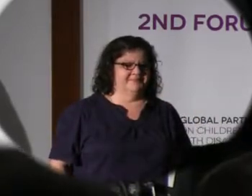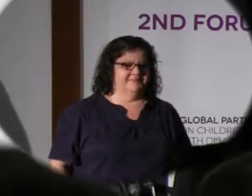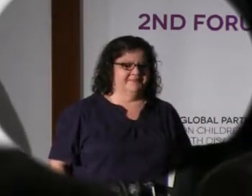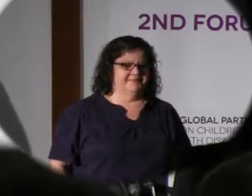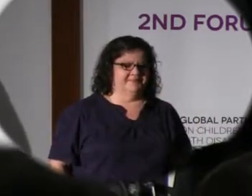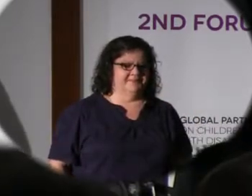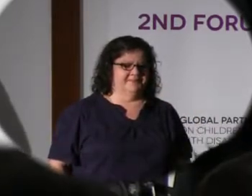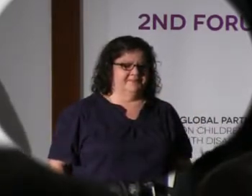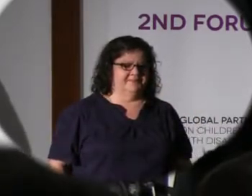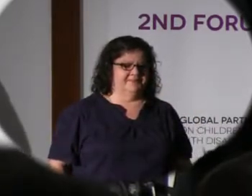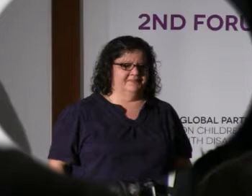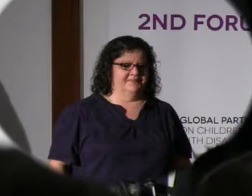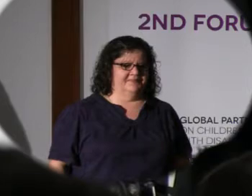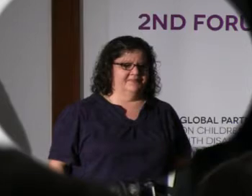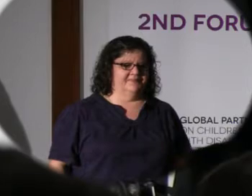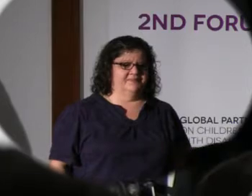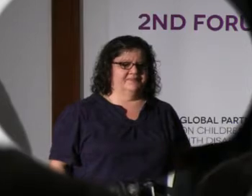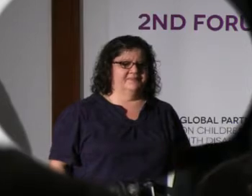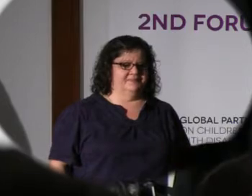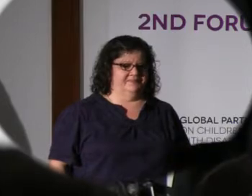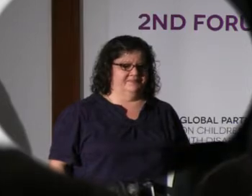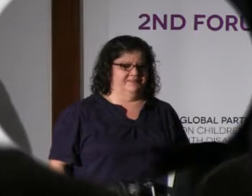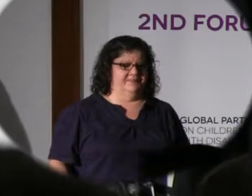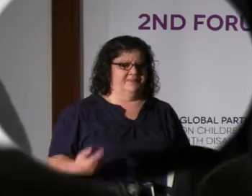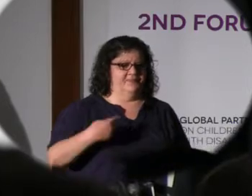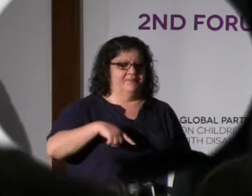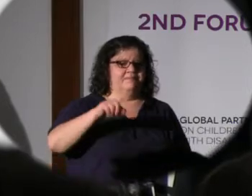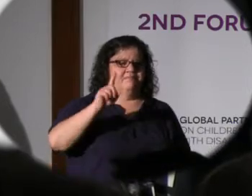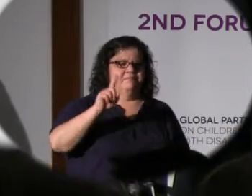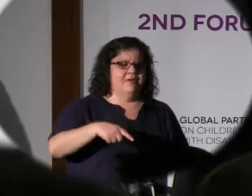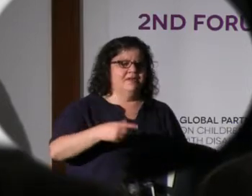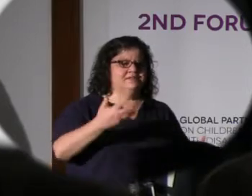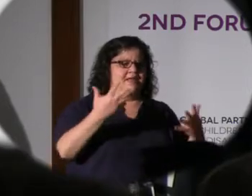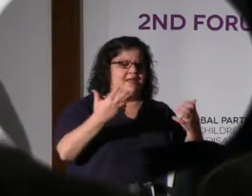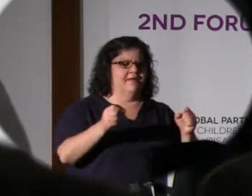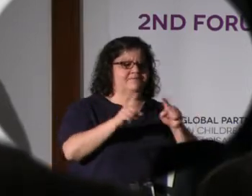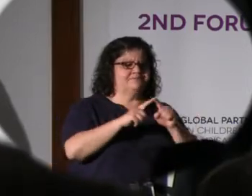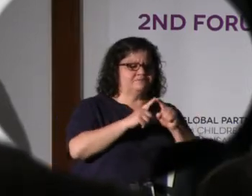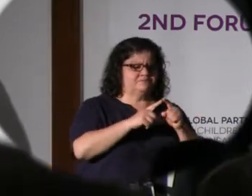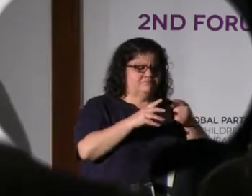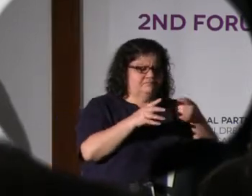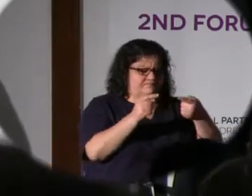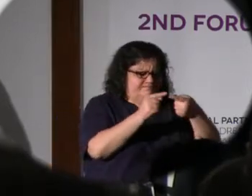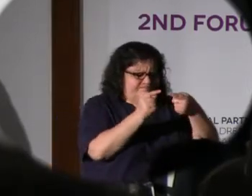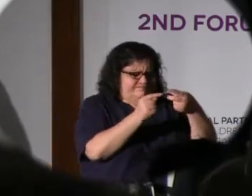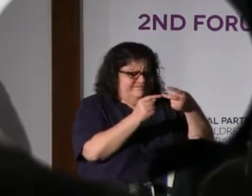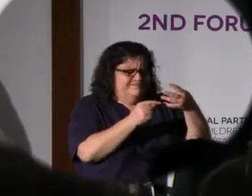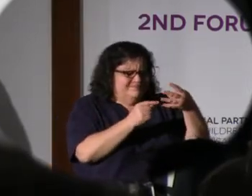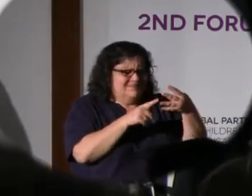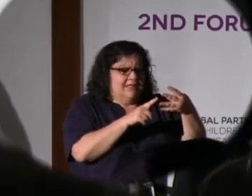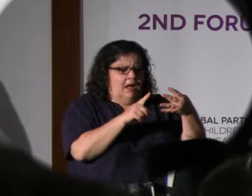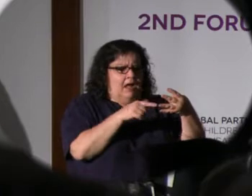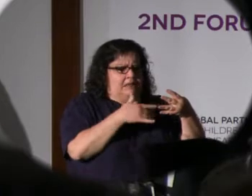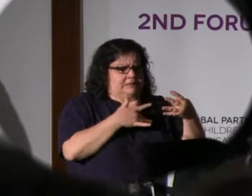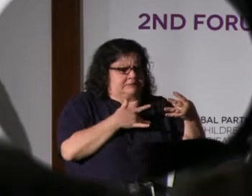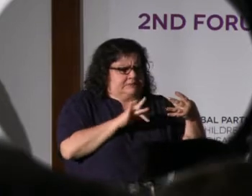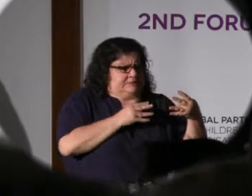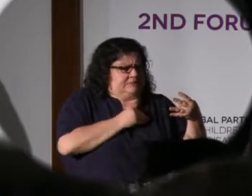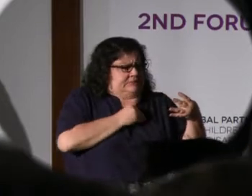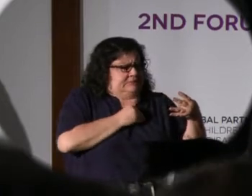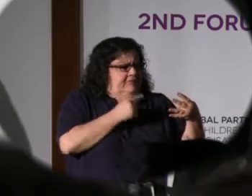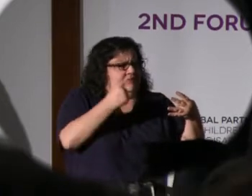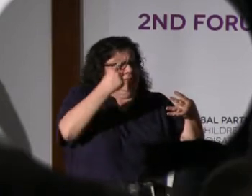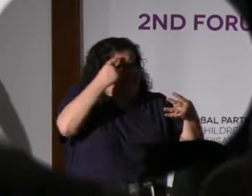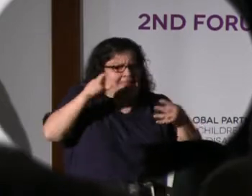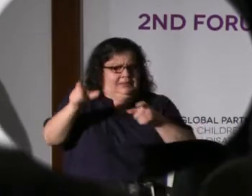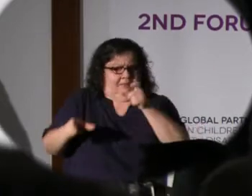disability-sensitive indicators and targets, and disaggregating data by disability are